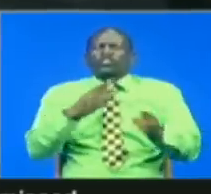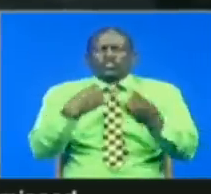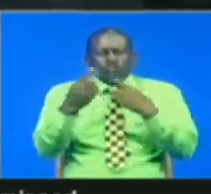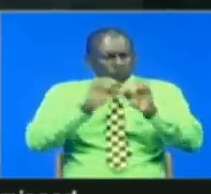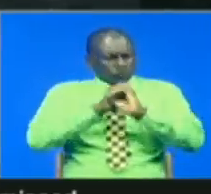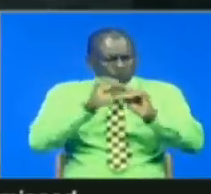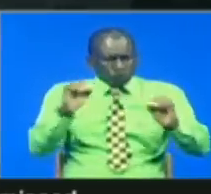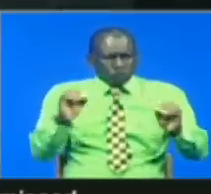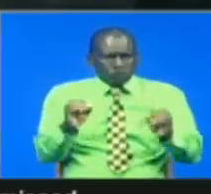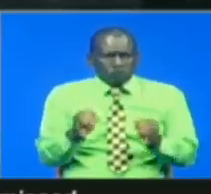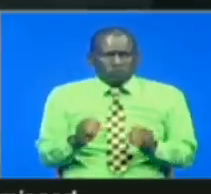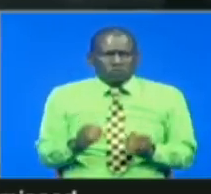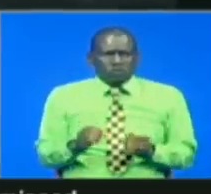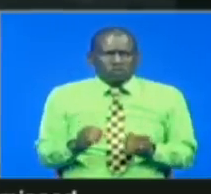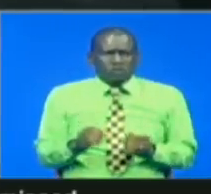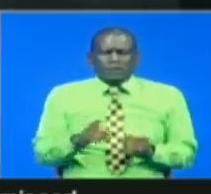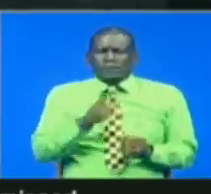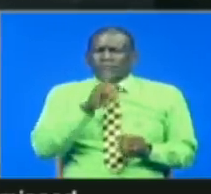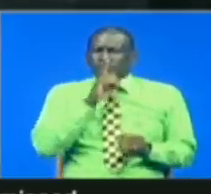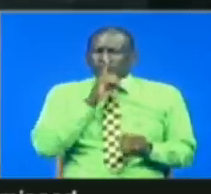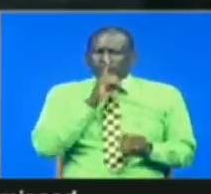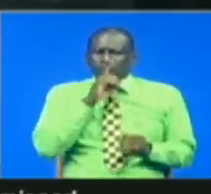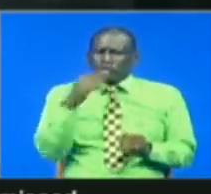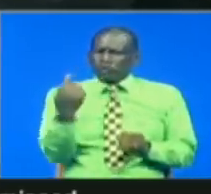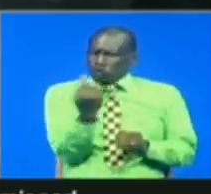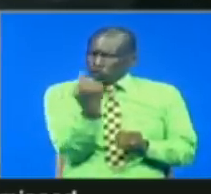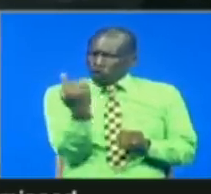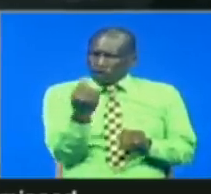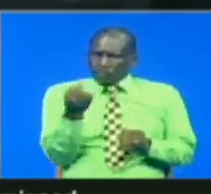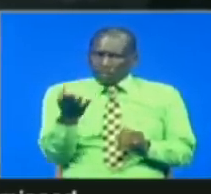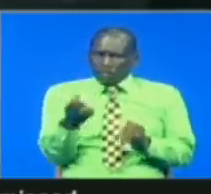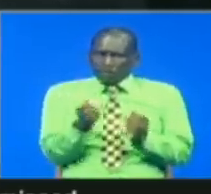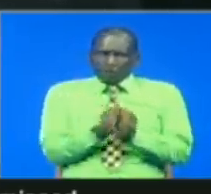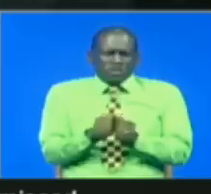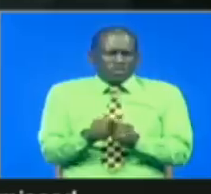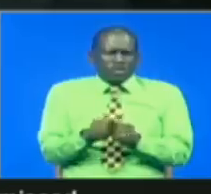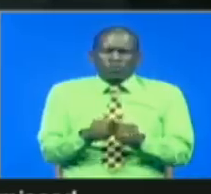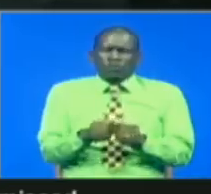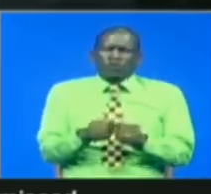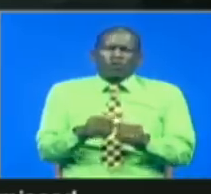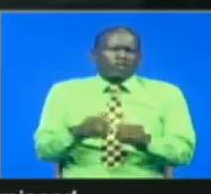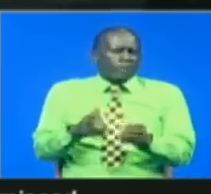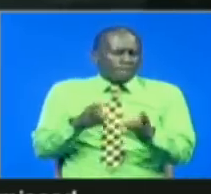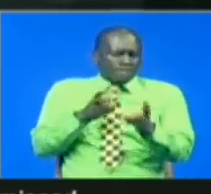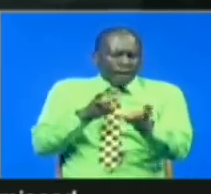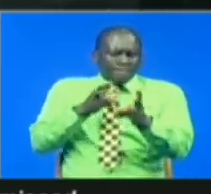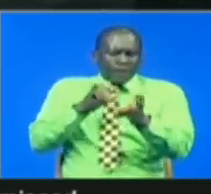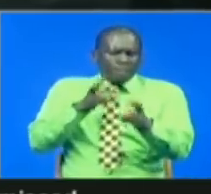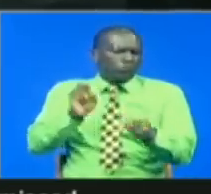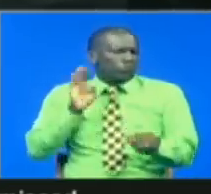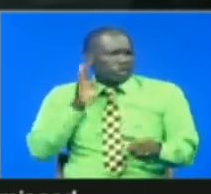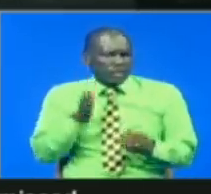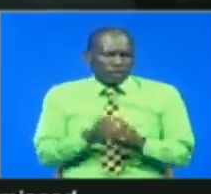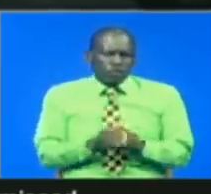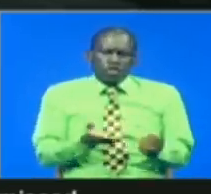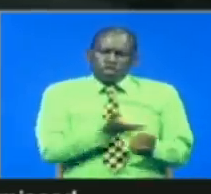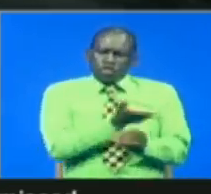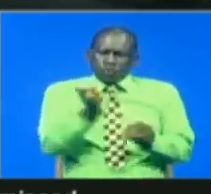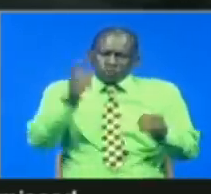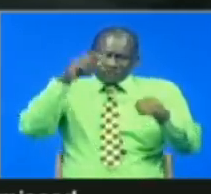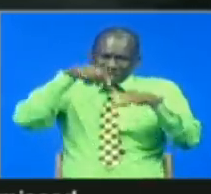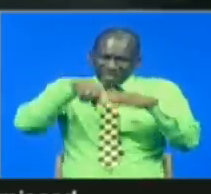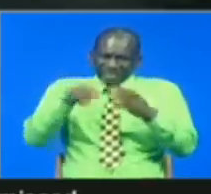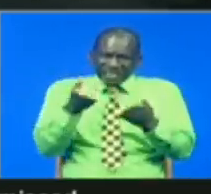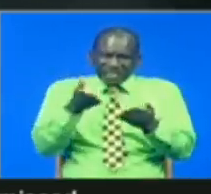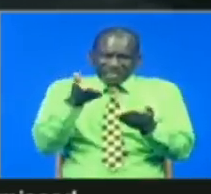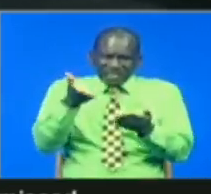those trapped here. The silence only shattered by the gunshots fired around them. Those in this